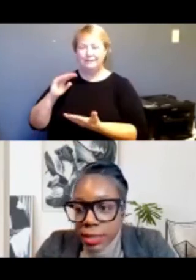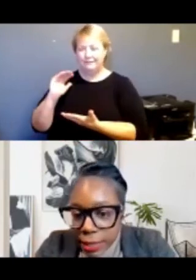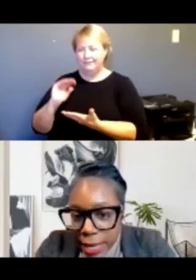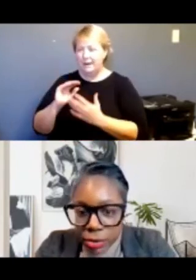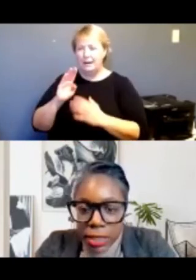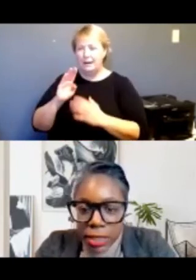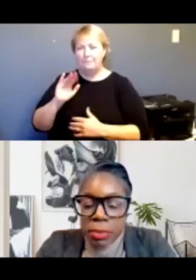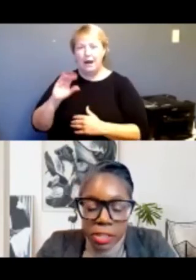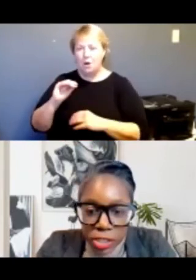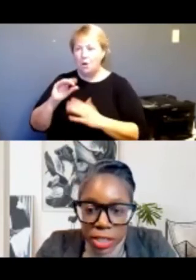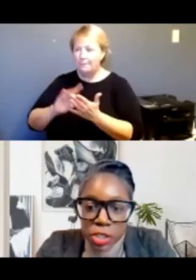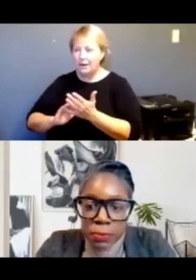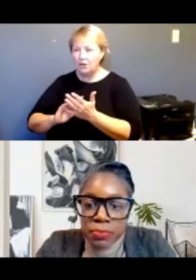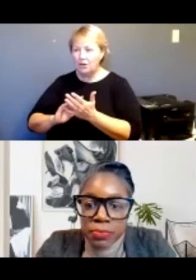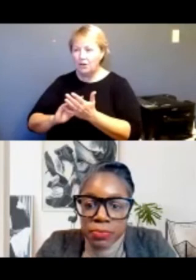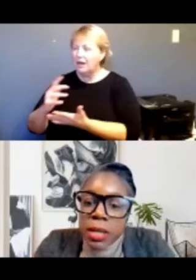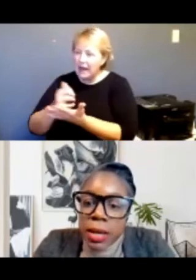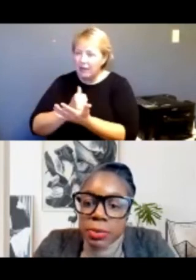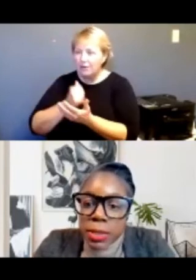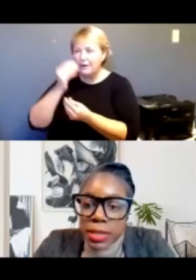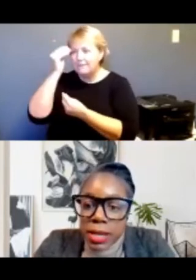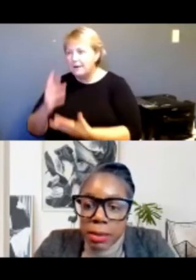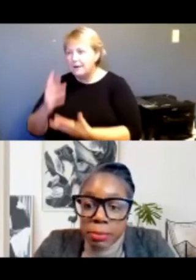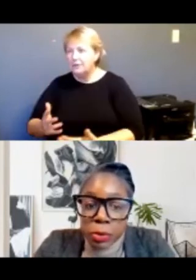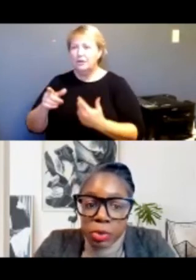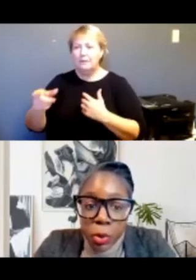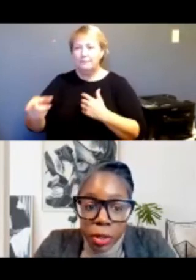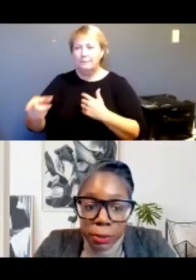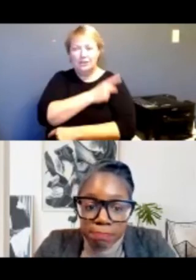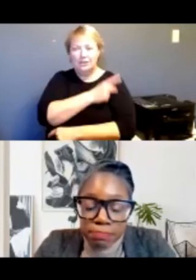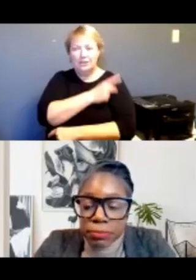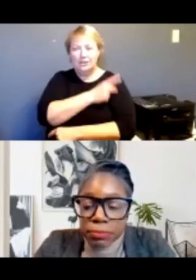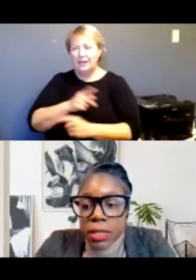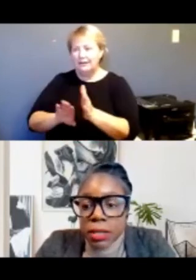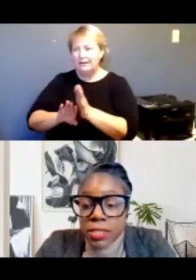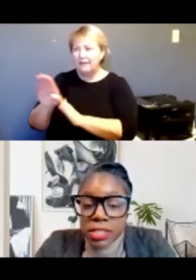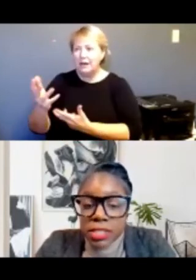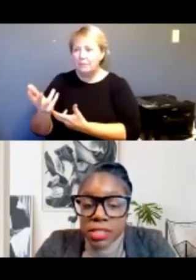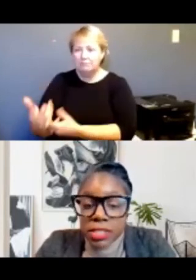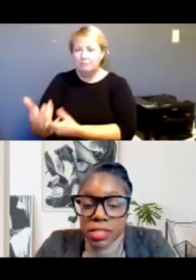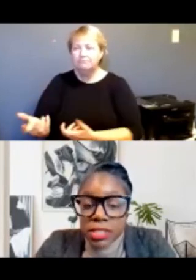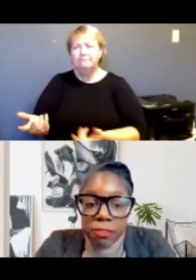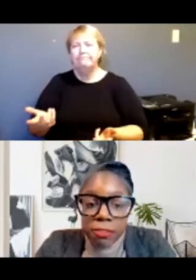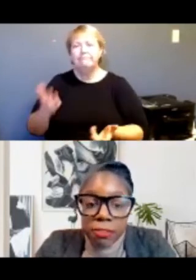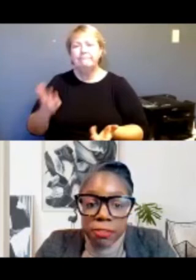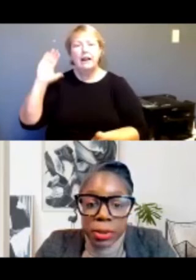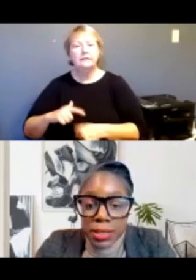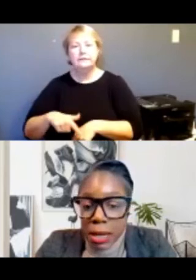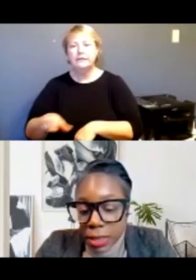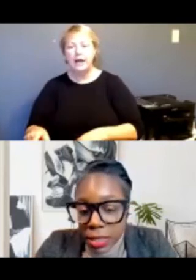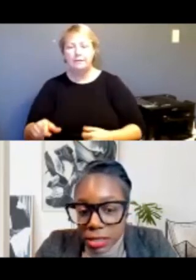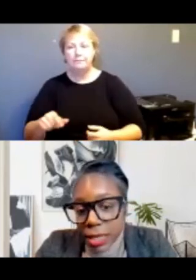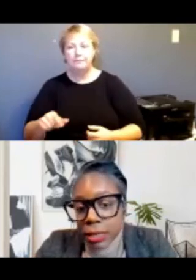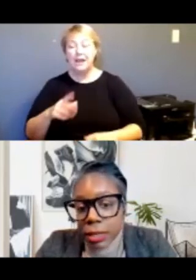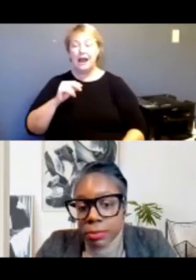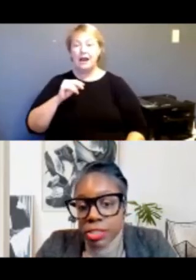data gathering, patient education, and spend less time building rapport. Physicians are also more verbally dominant